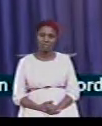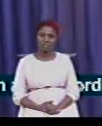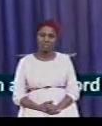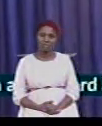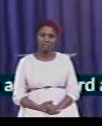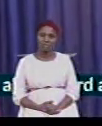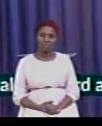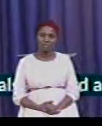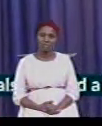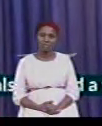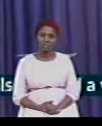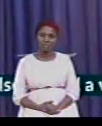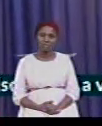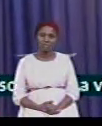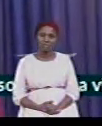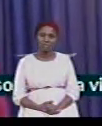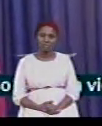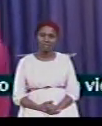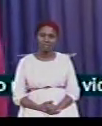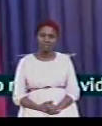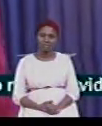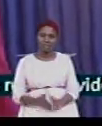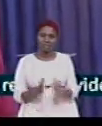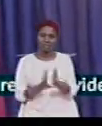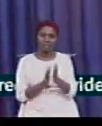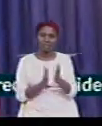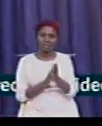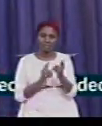Yo, praise the Lord.